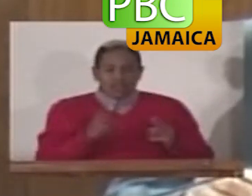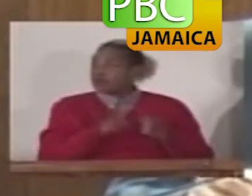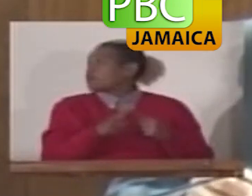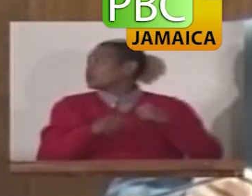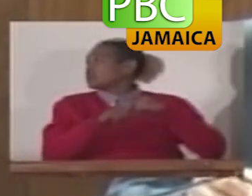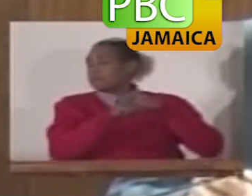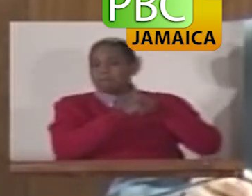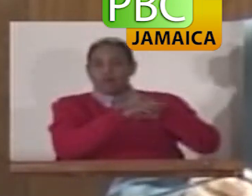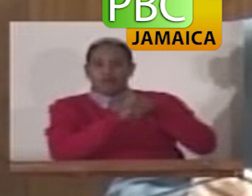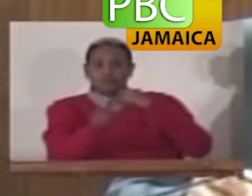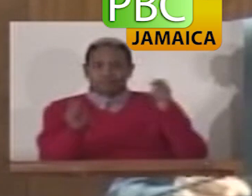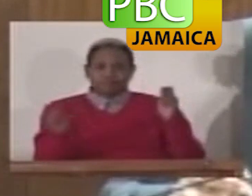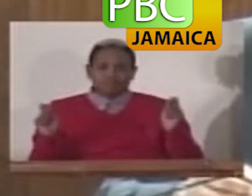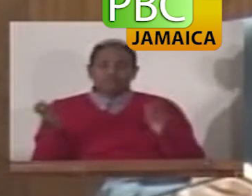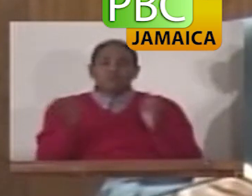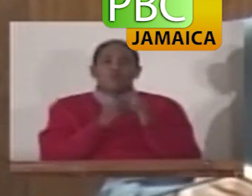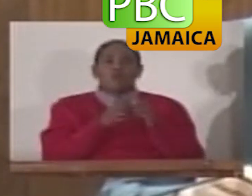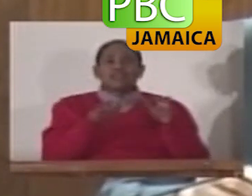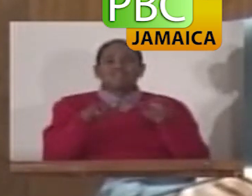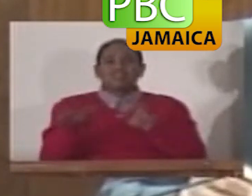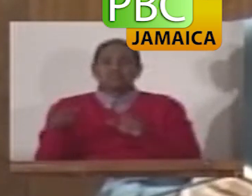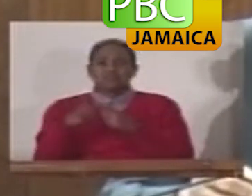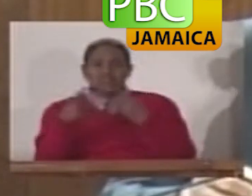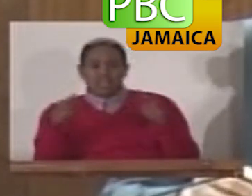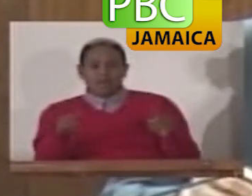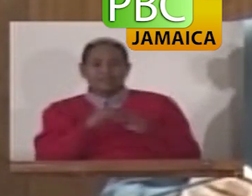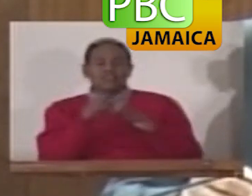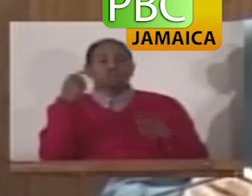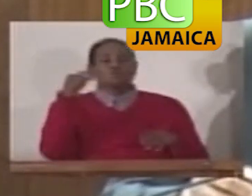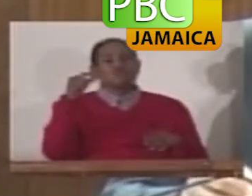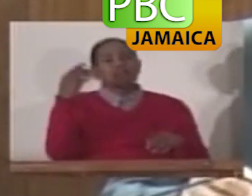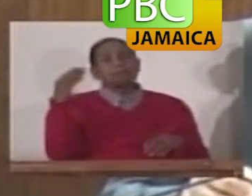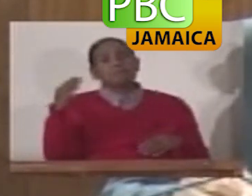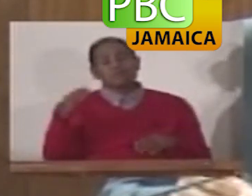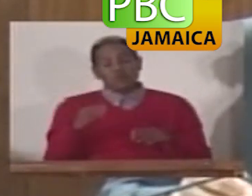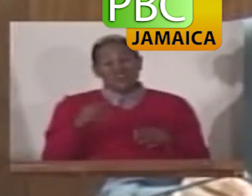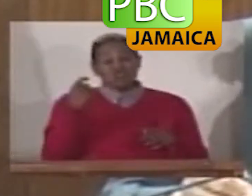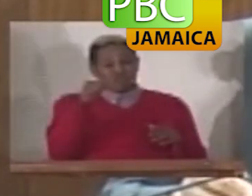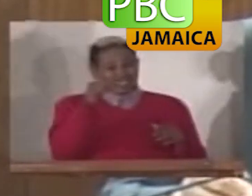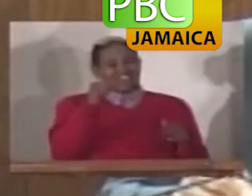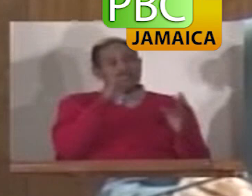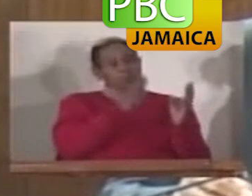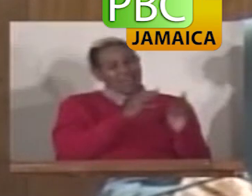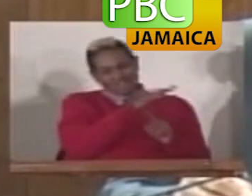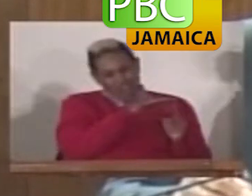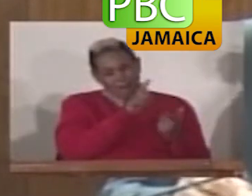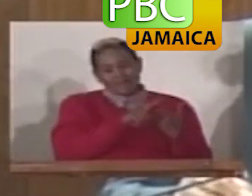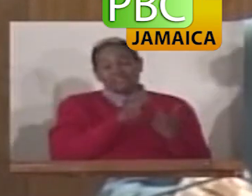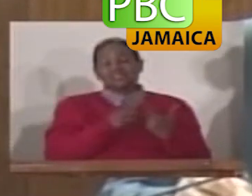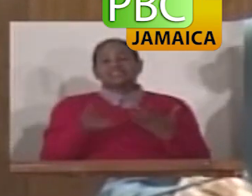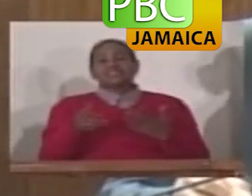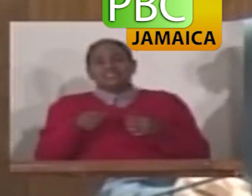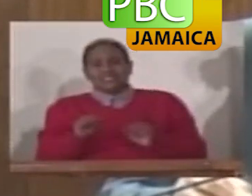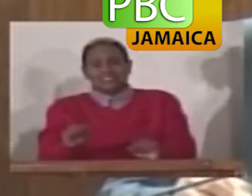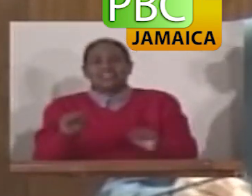to attract more private sector investments into the green, blue, and circular economy to generate employment